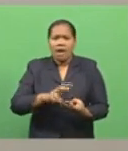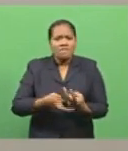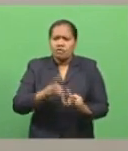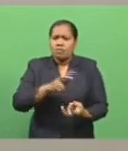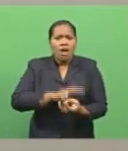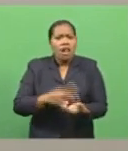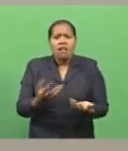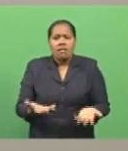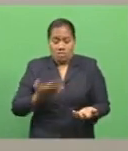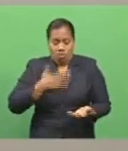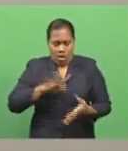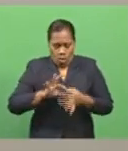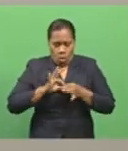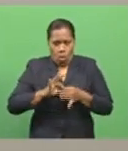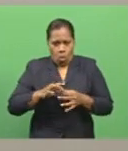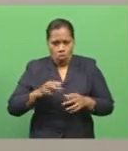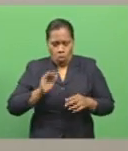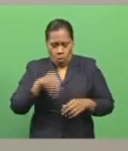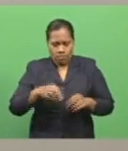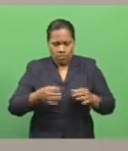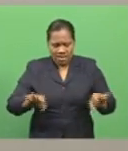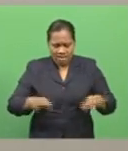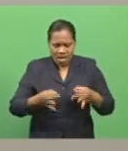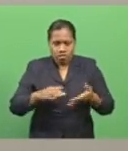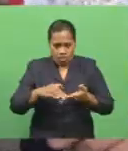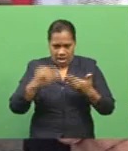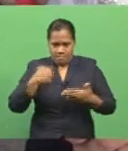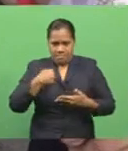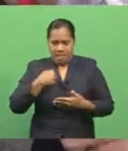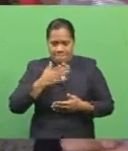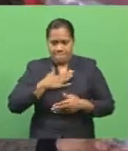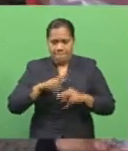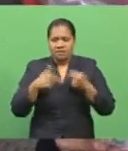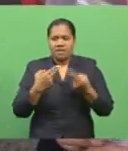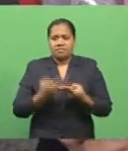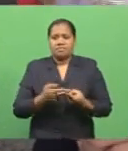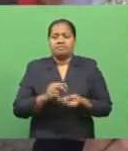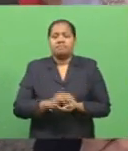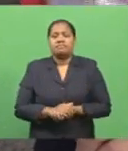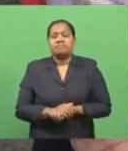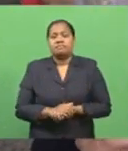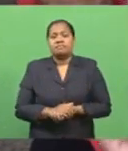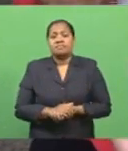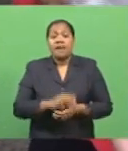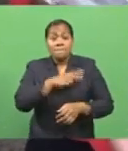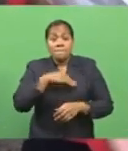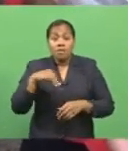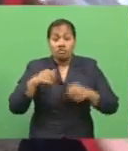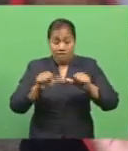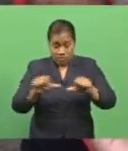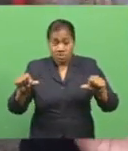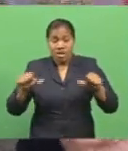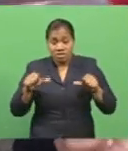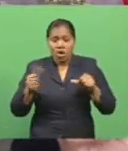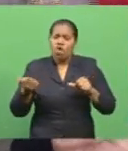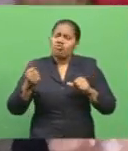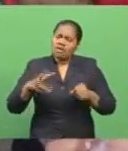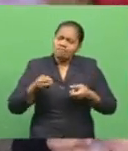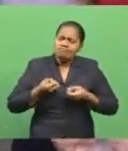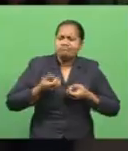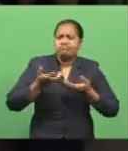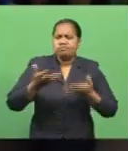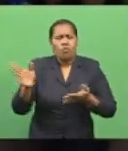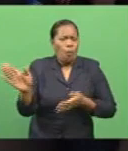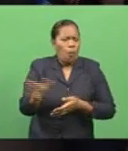home gardening initiative to help me and my family during this crisis. The Ministry of Agriculture has stressed that everyone needs to